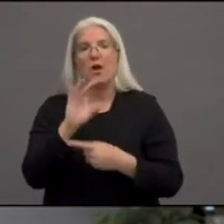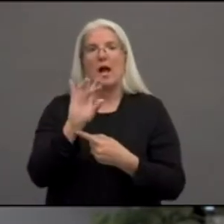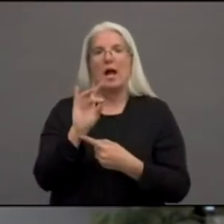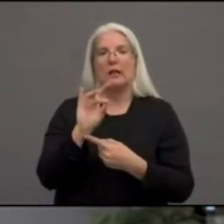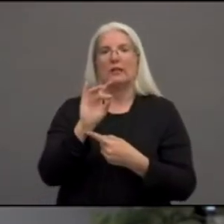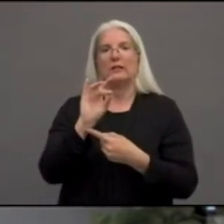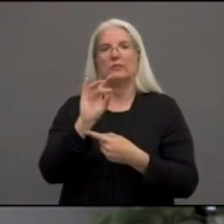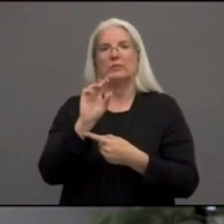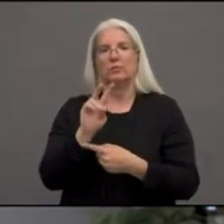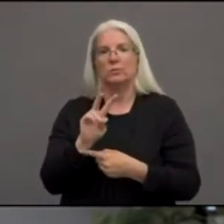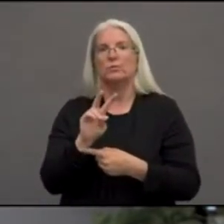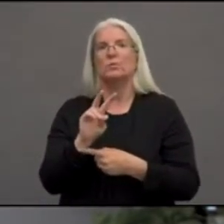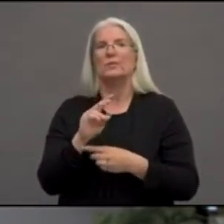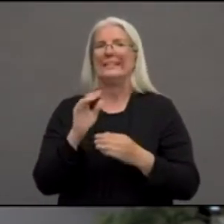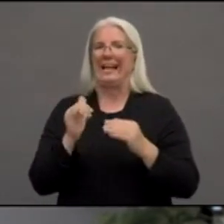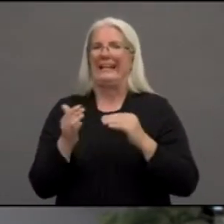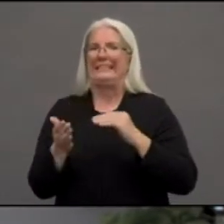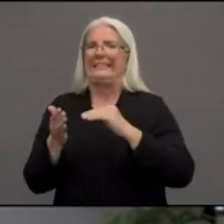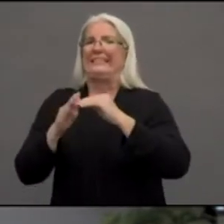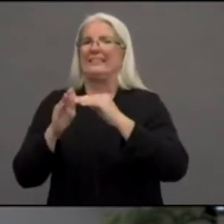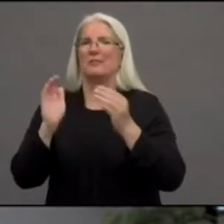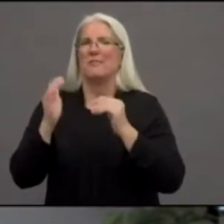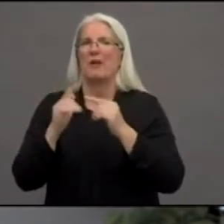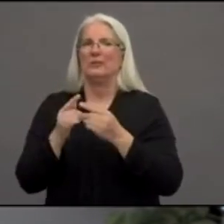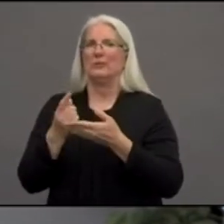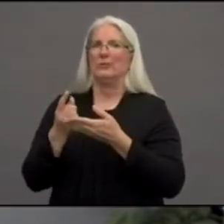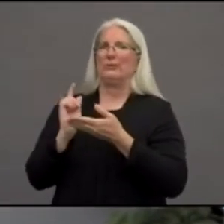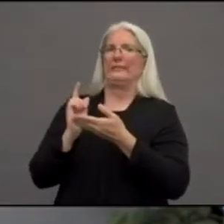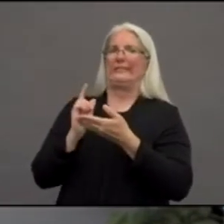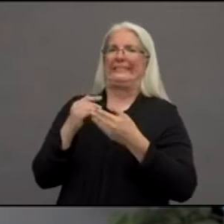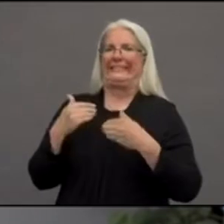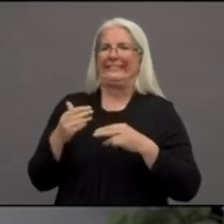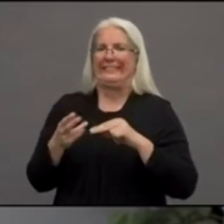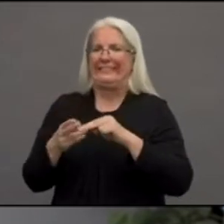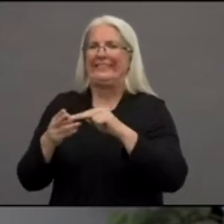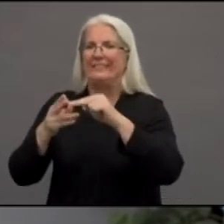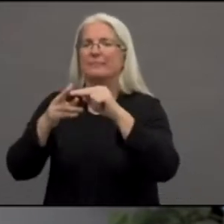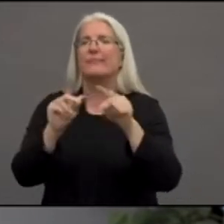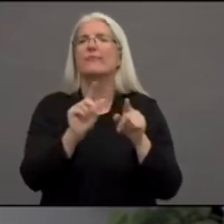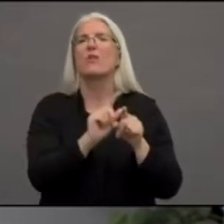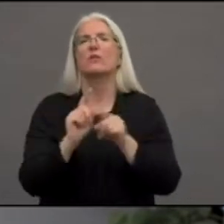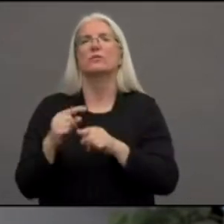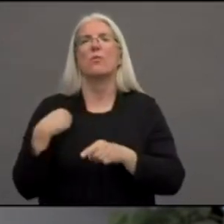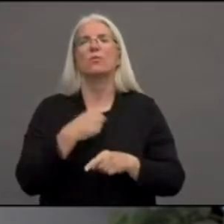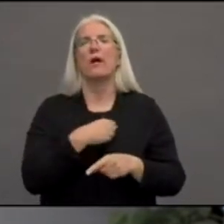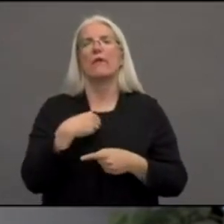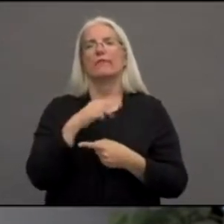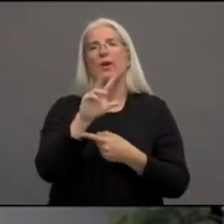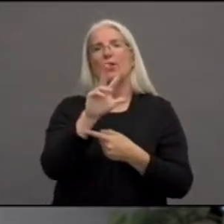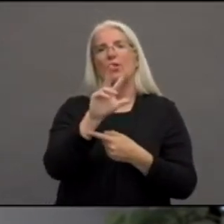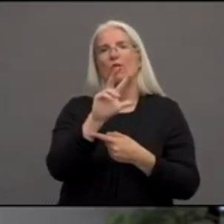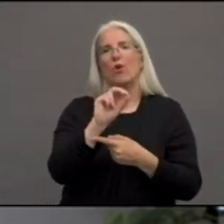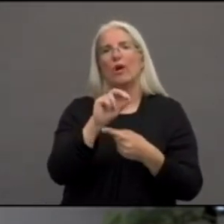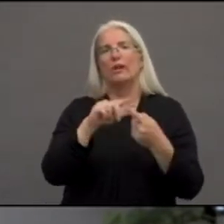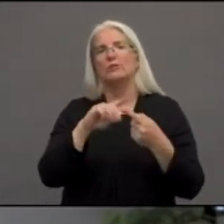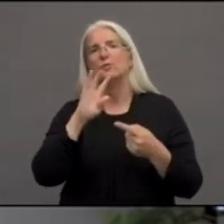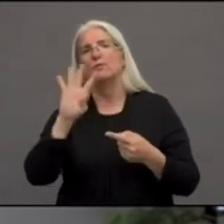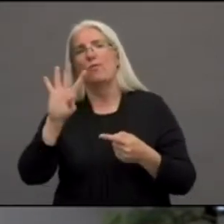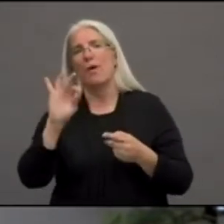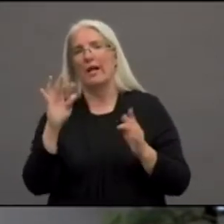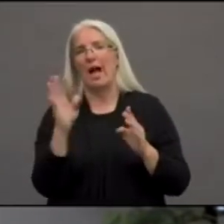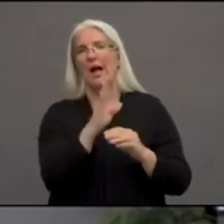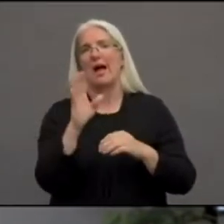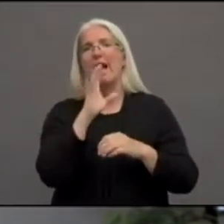we are used to seeing. You can also see here 30 to 49 years old, that's our highest age